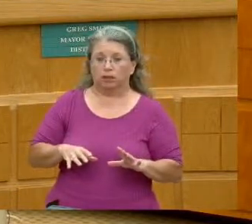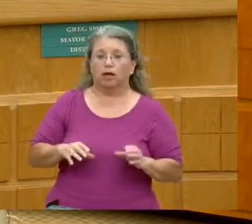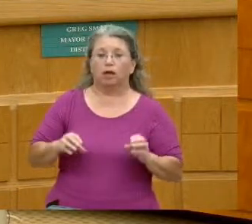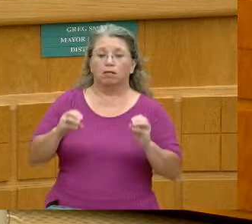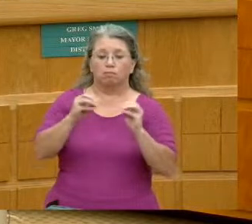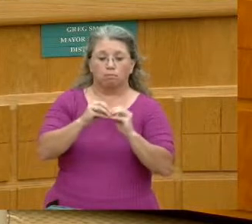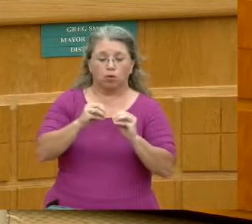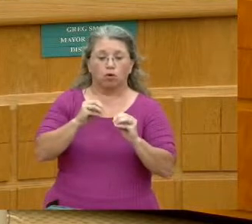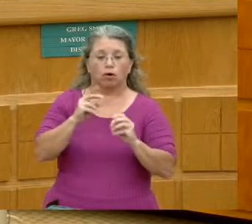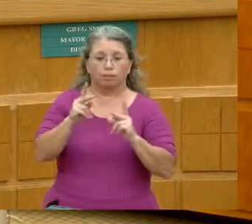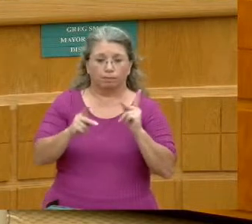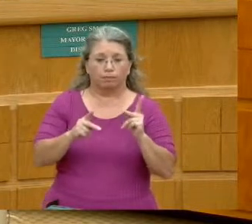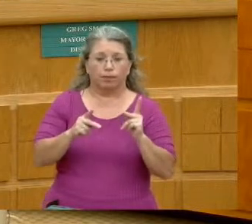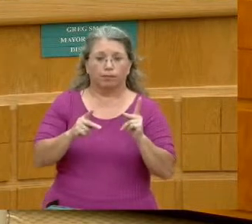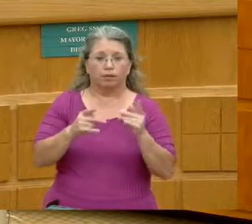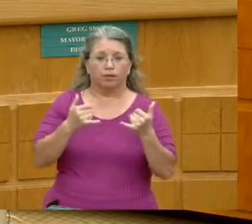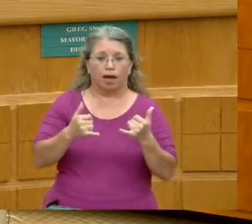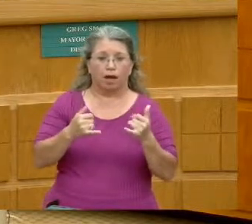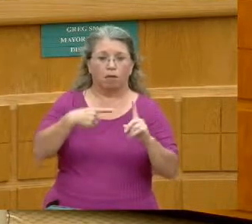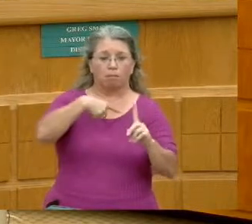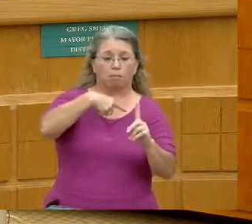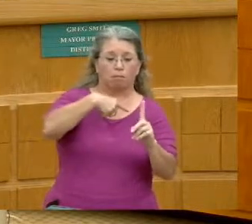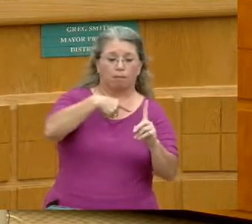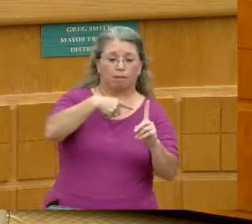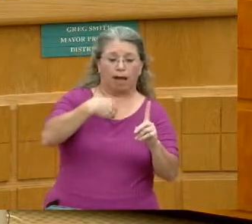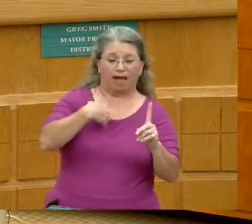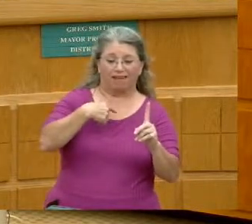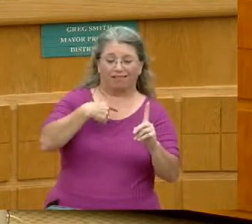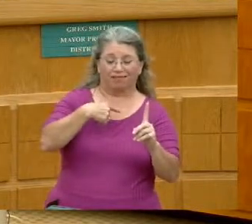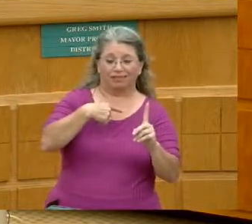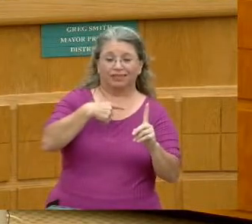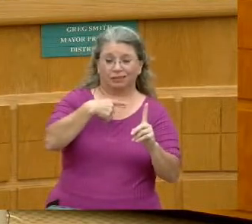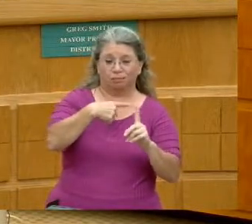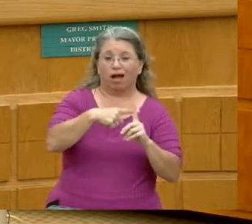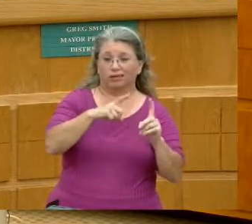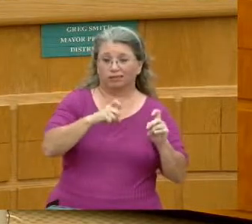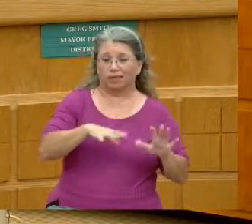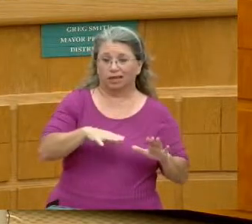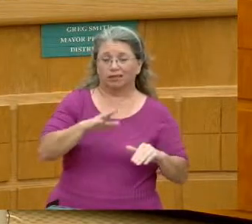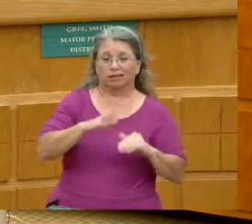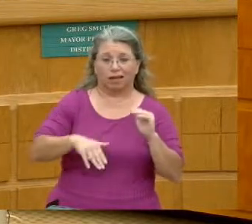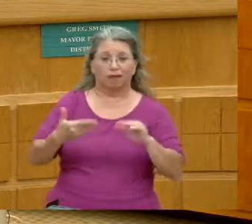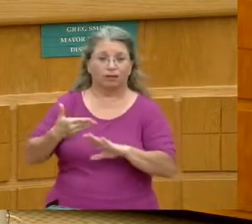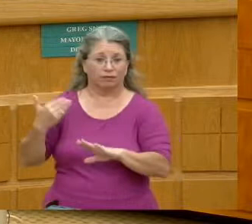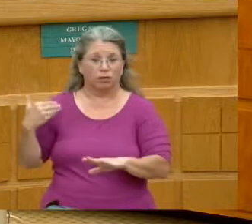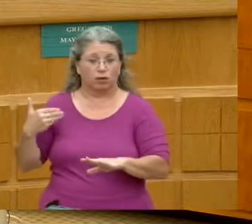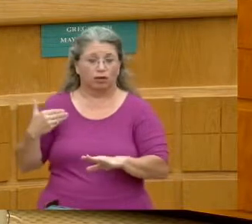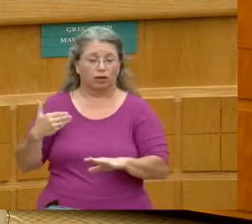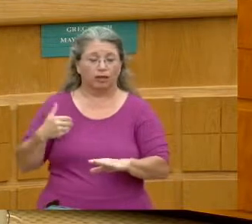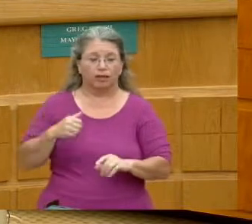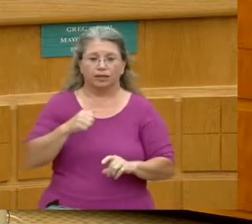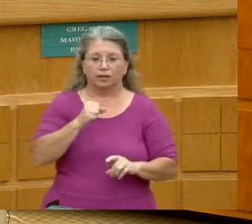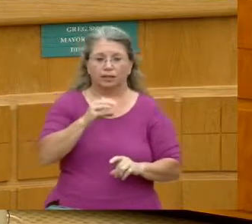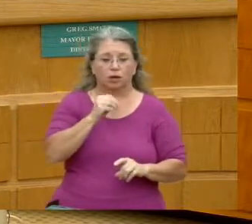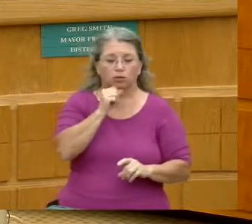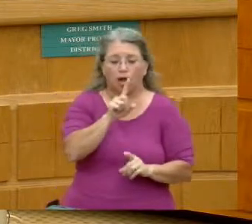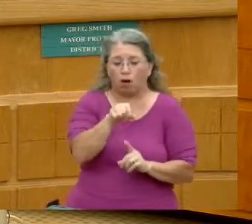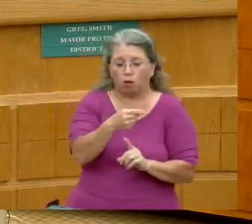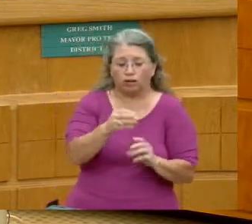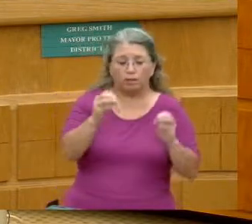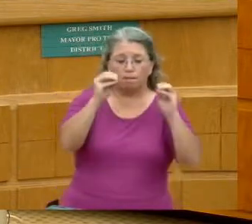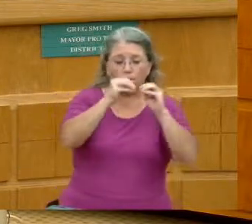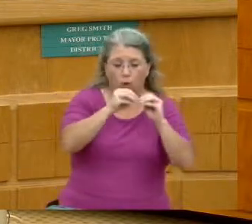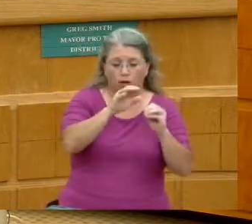positive proportionately than in the past. So it's not just that there's more cases, there's also, we're seeing a higher